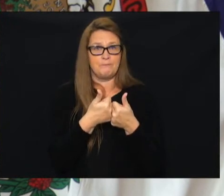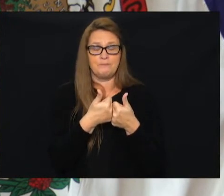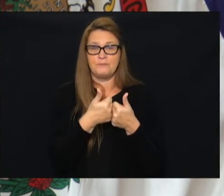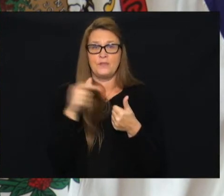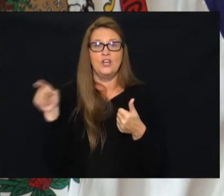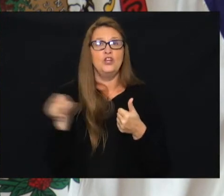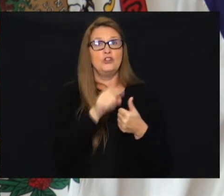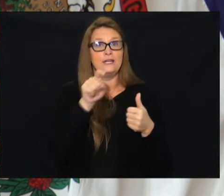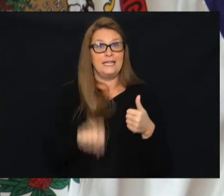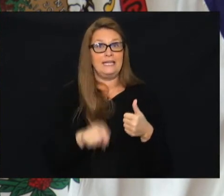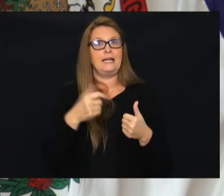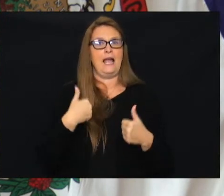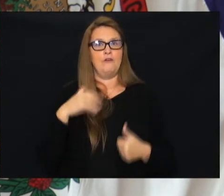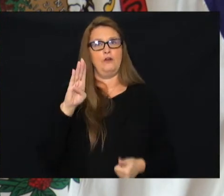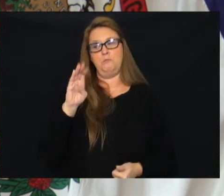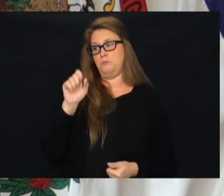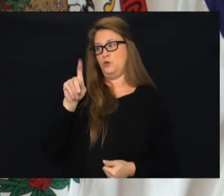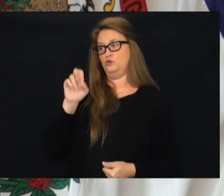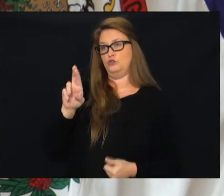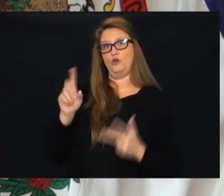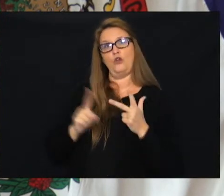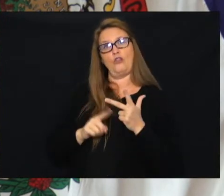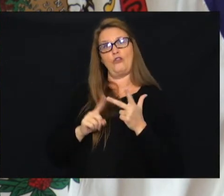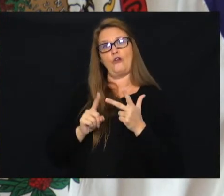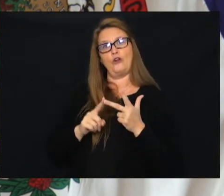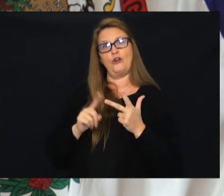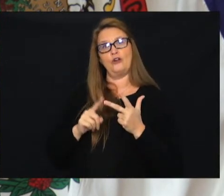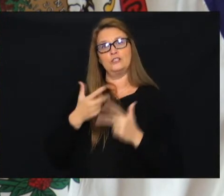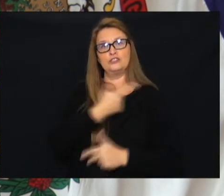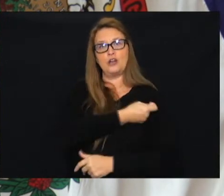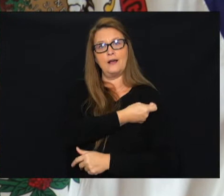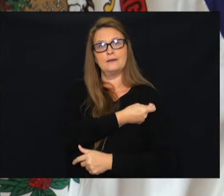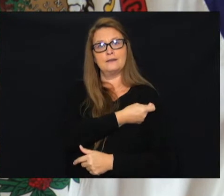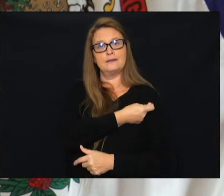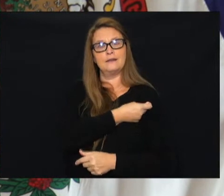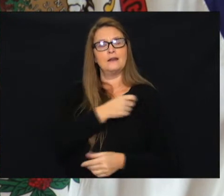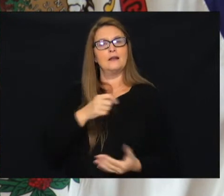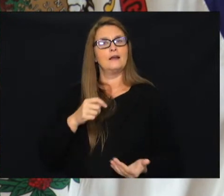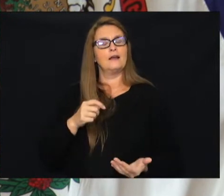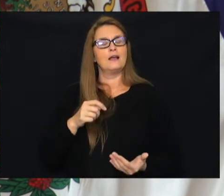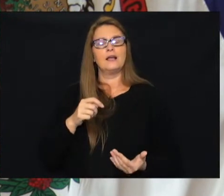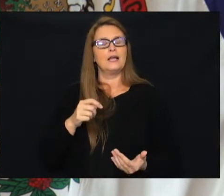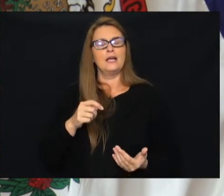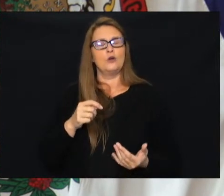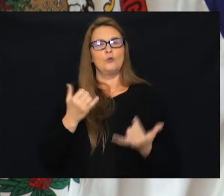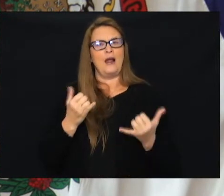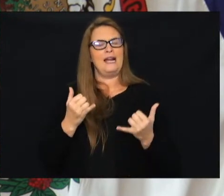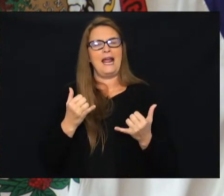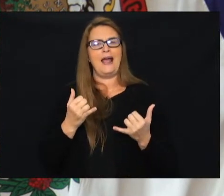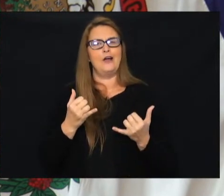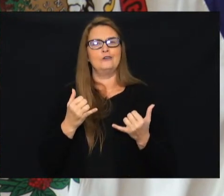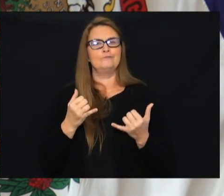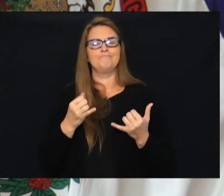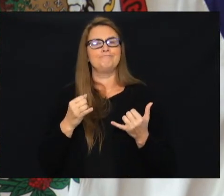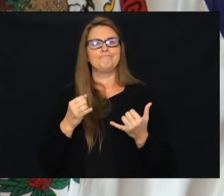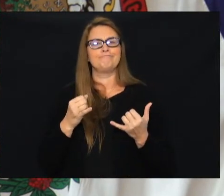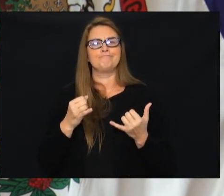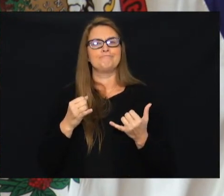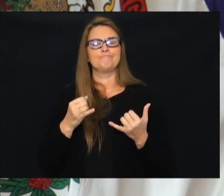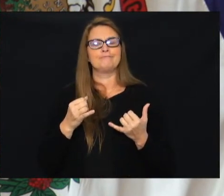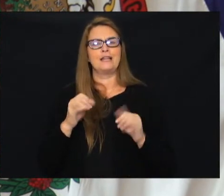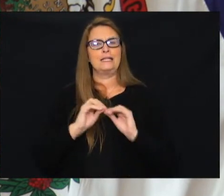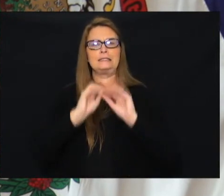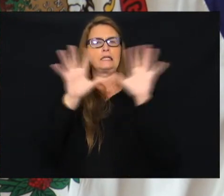get your booster shot. You know, it's just more profound now. I mean, that's all there is to it.